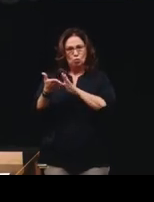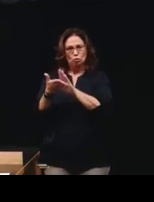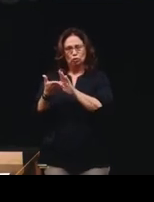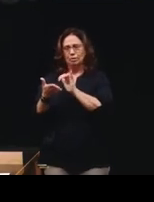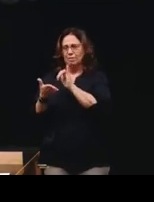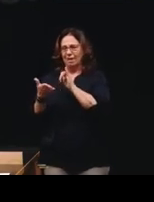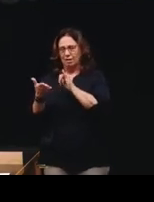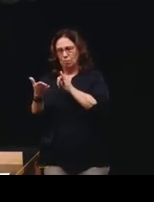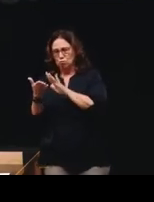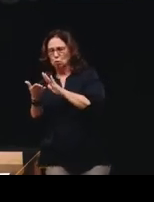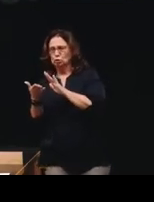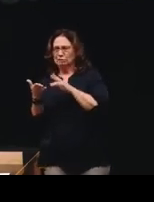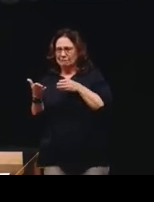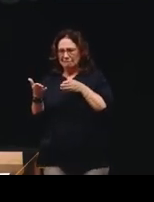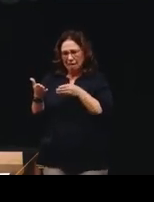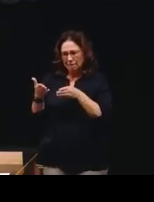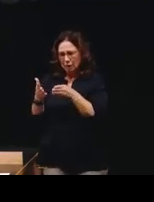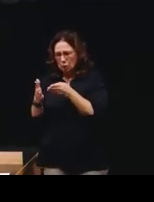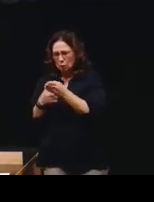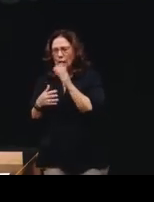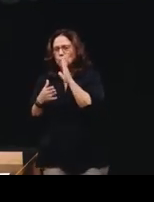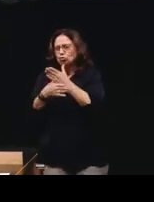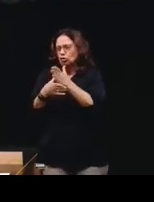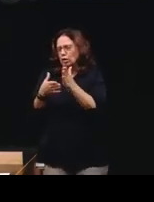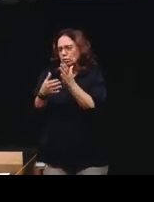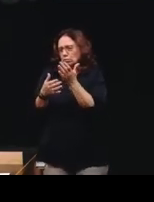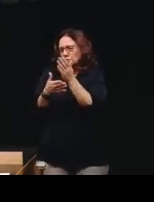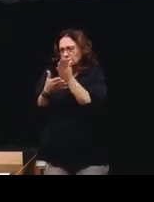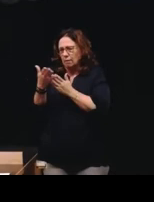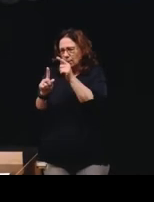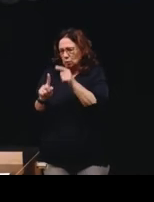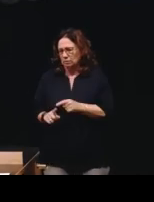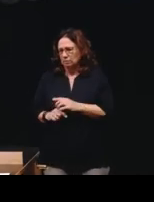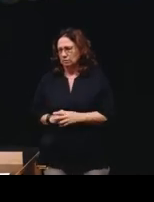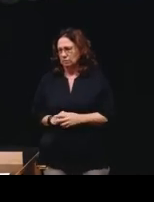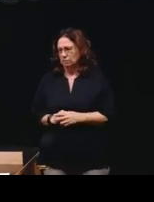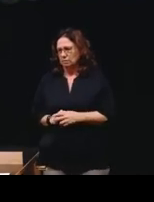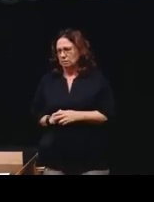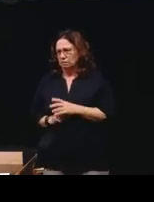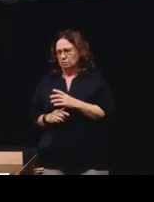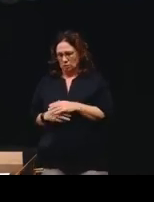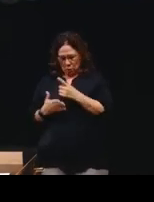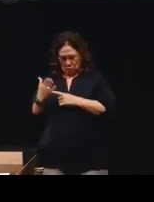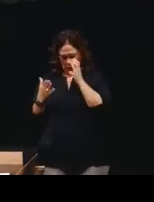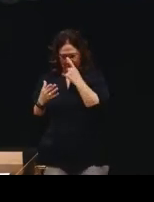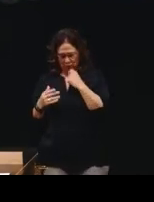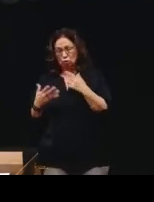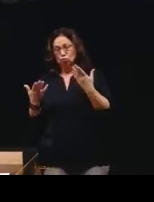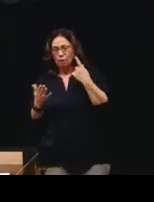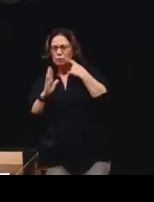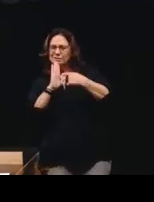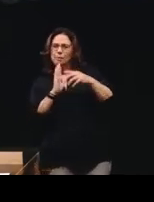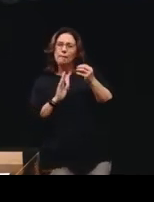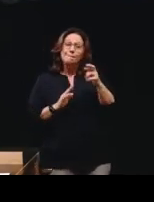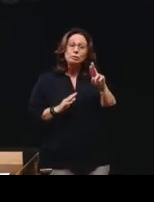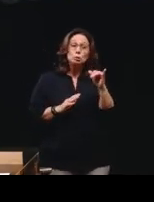navigated here, but I'll just share with you a couple pearls. So Mr. Jones or Mrs. Jones,